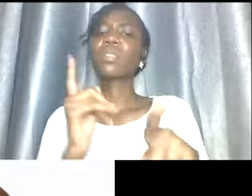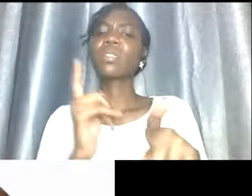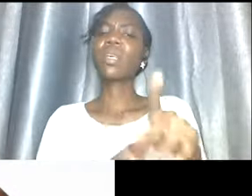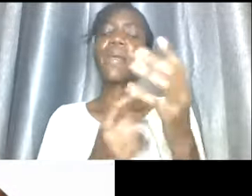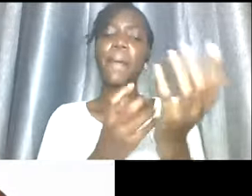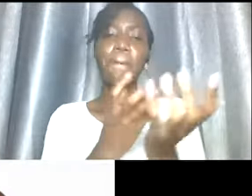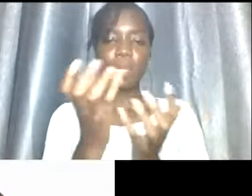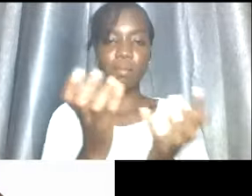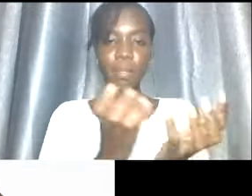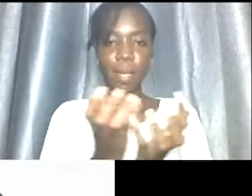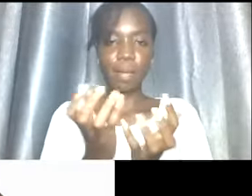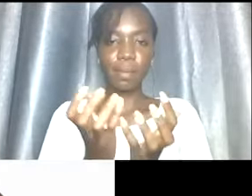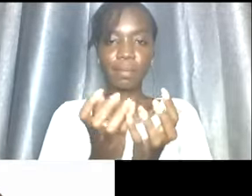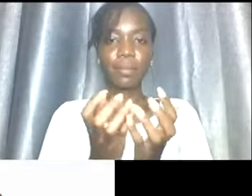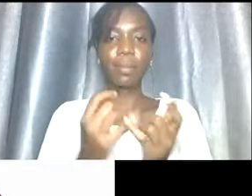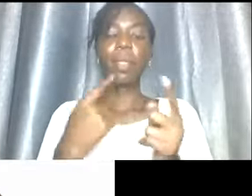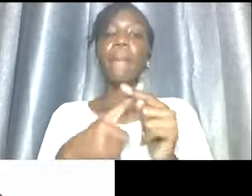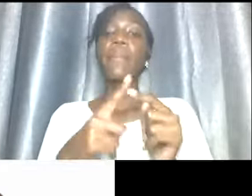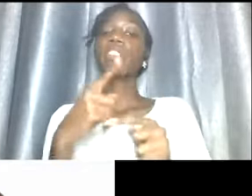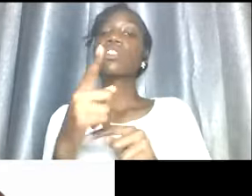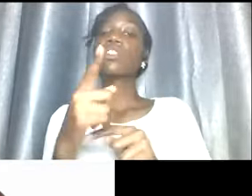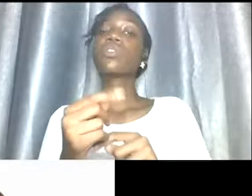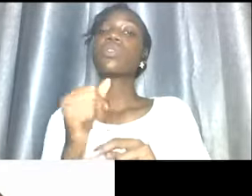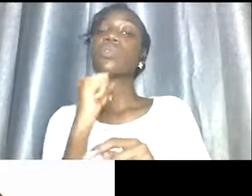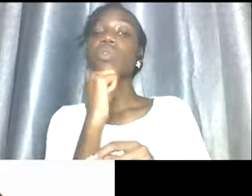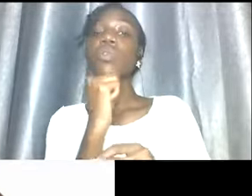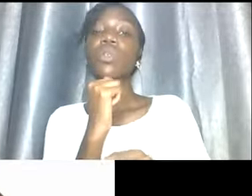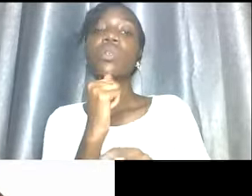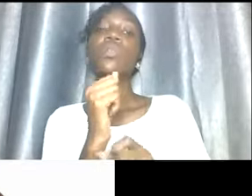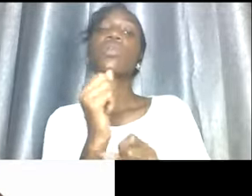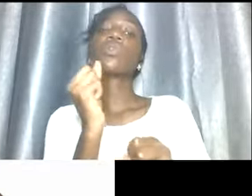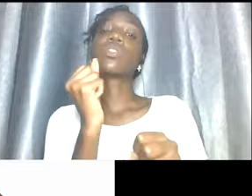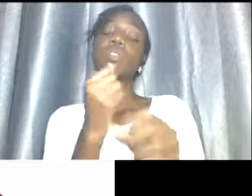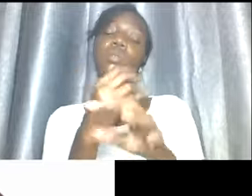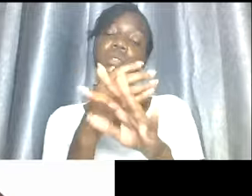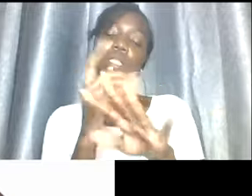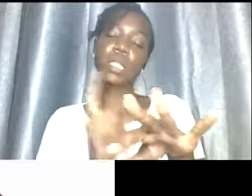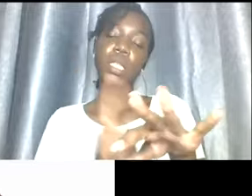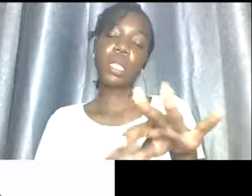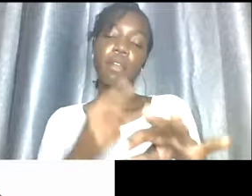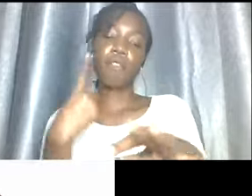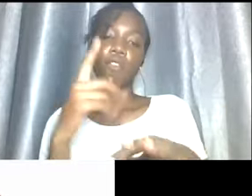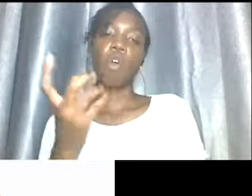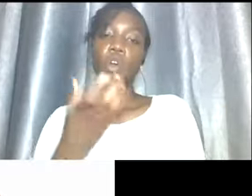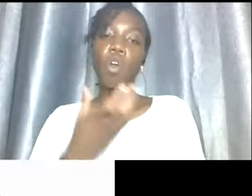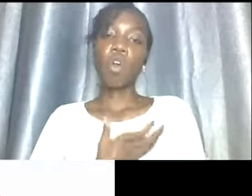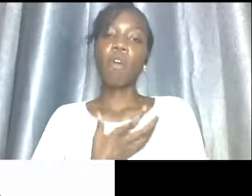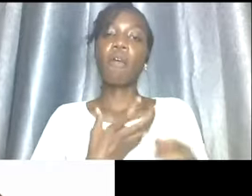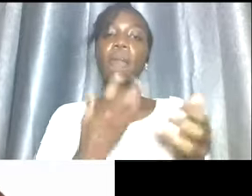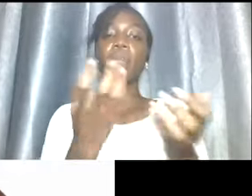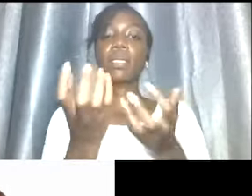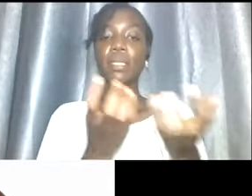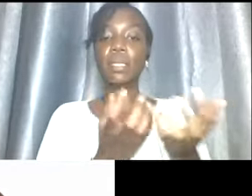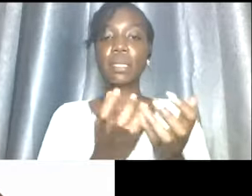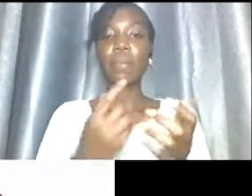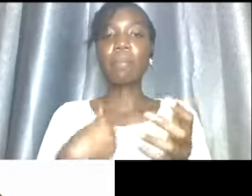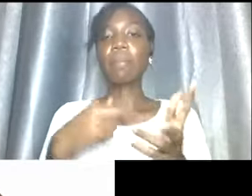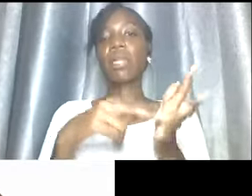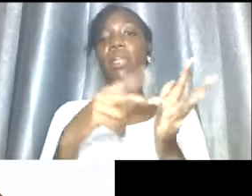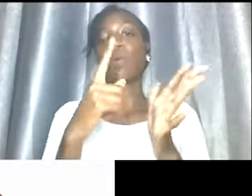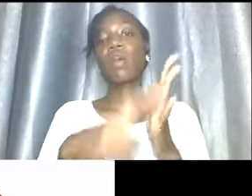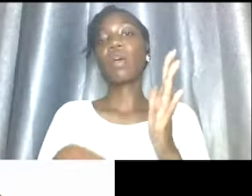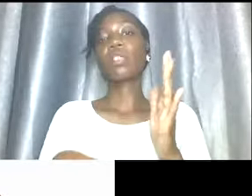business, we don't spend enough time working on our business. What do I mean by that? We're in there in the daily grind,